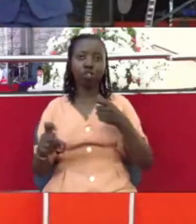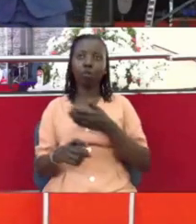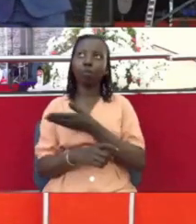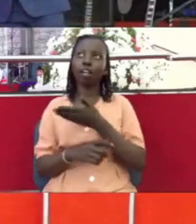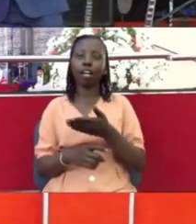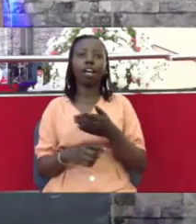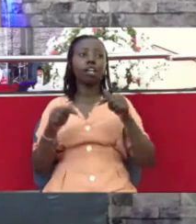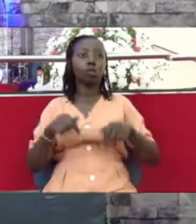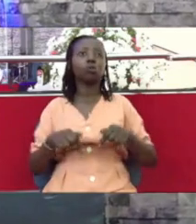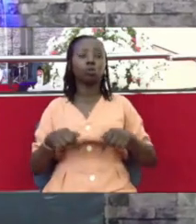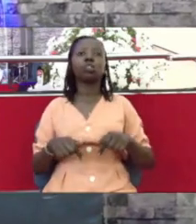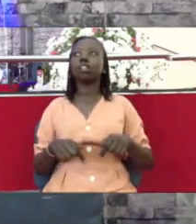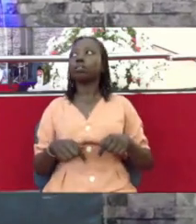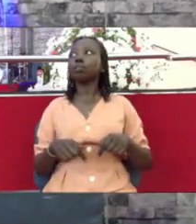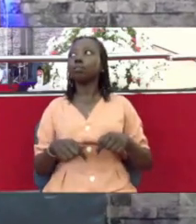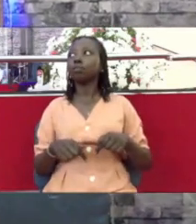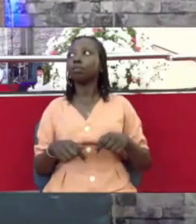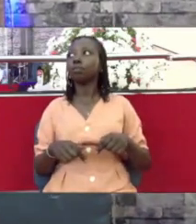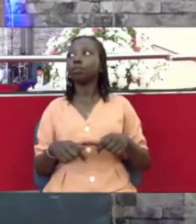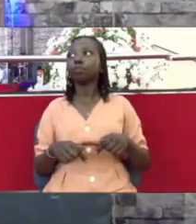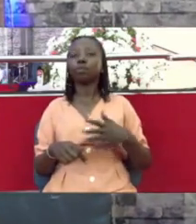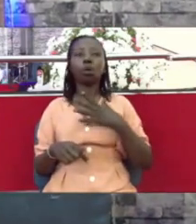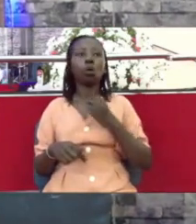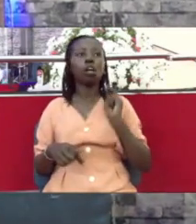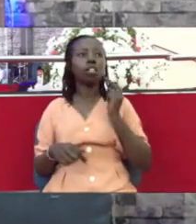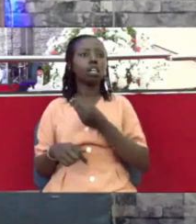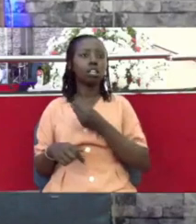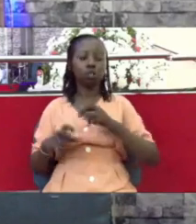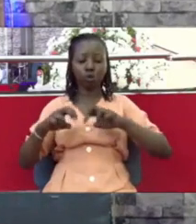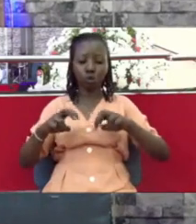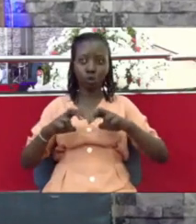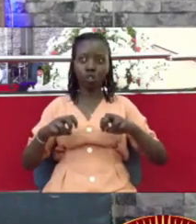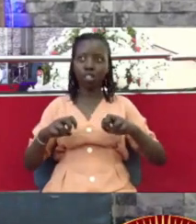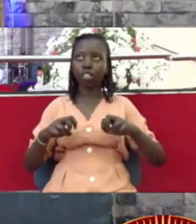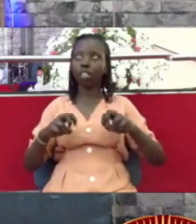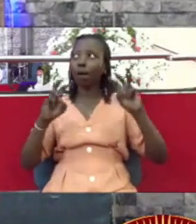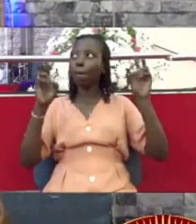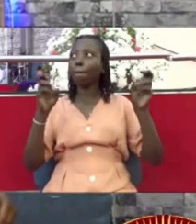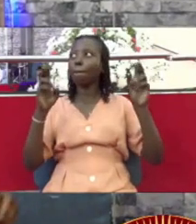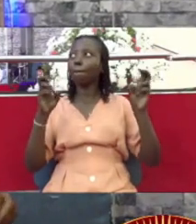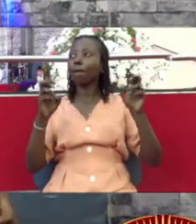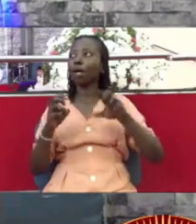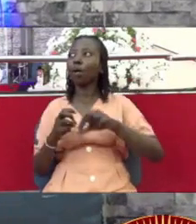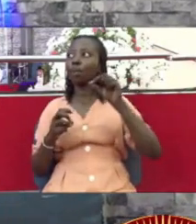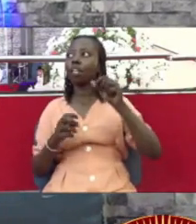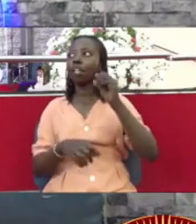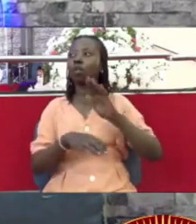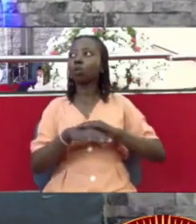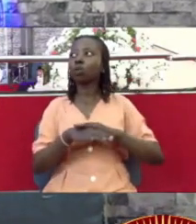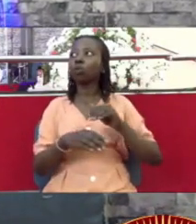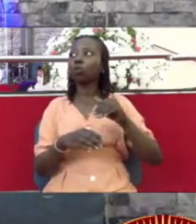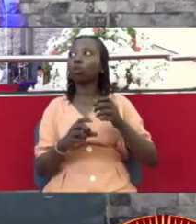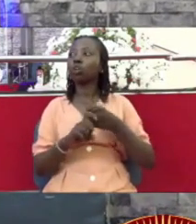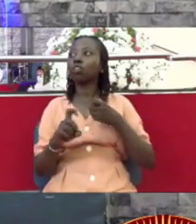And today I'd like we look at picking the good from our threshed mountains. Ya kwamba kuweza kuchukua mazuri kutoka